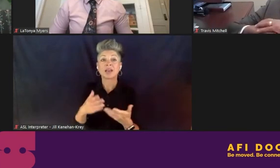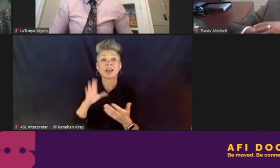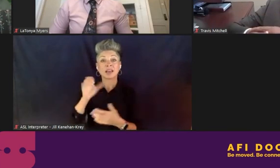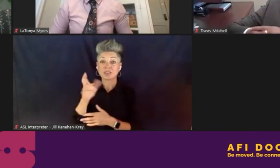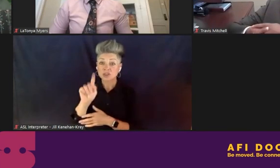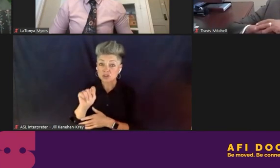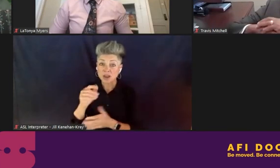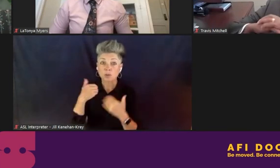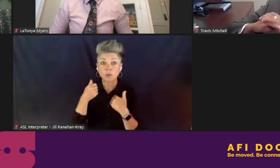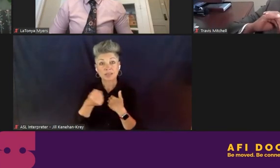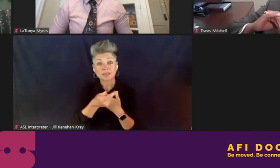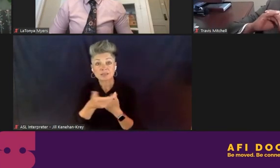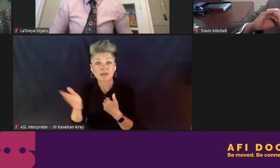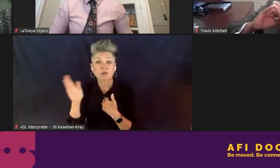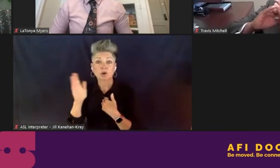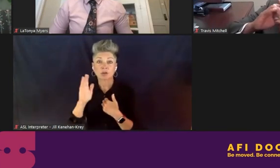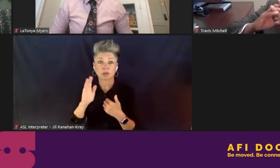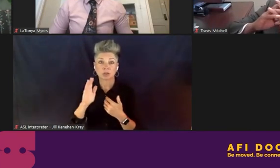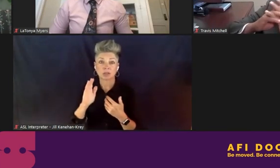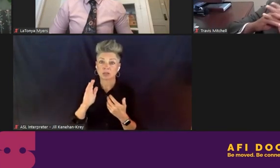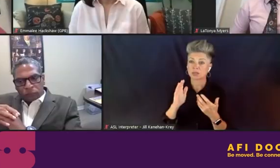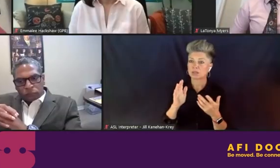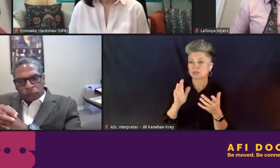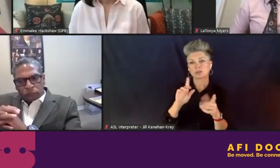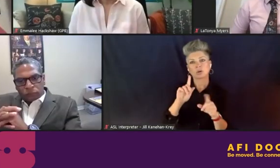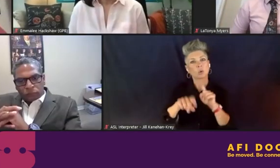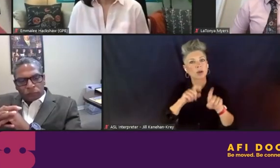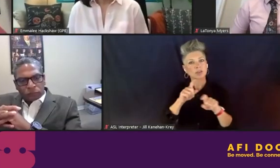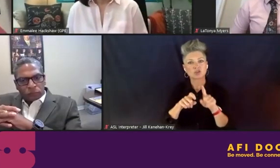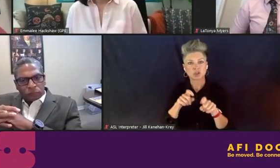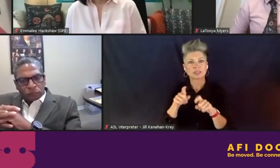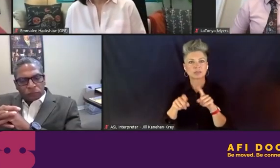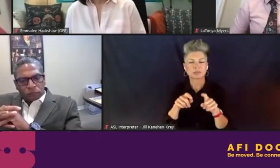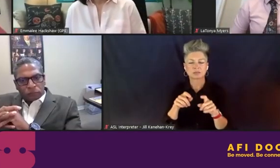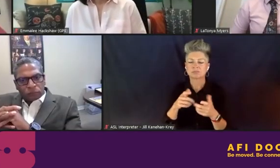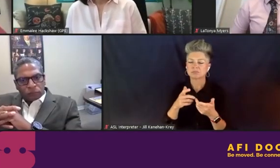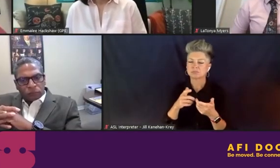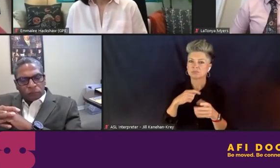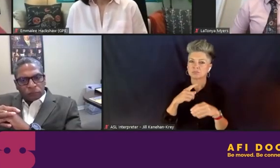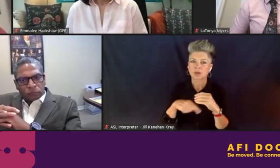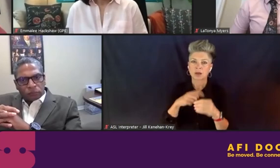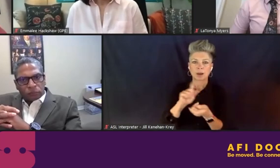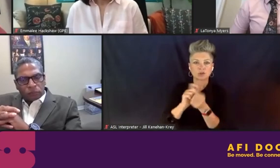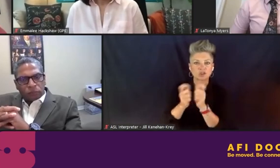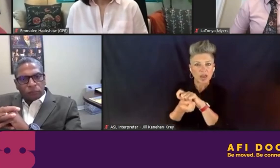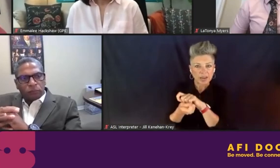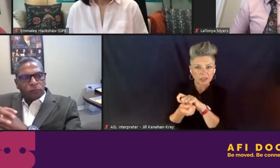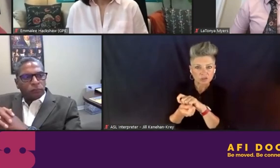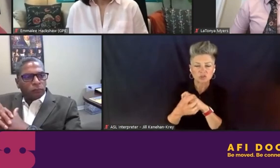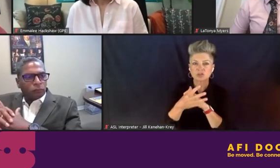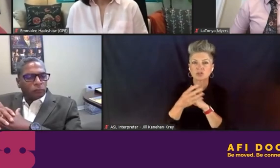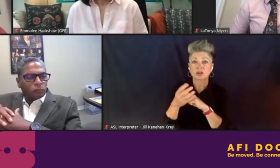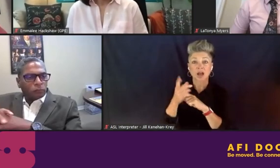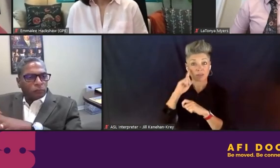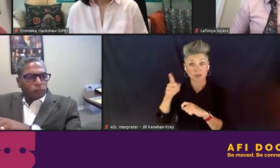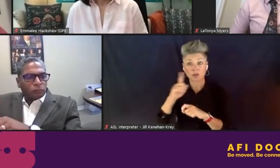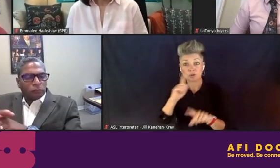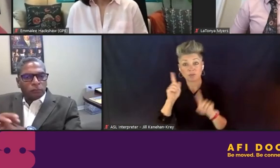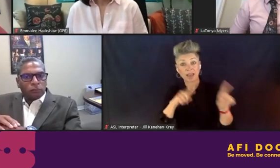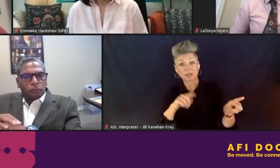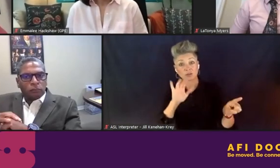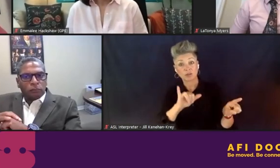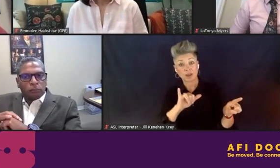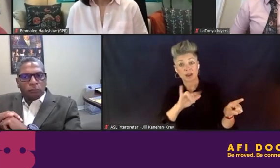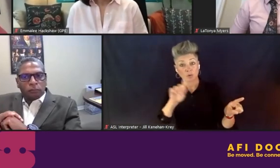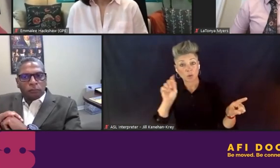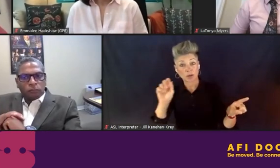several that fit in the same vein around what's changing as a result of Philly DA. I think you've answered that question as well as